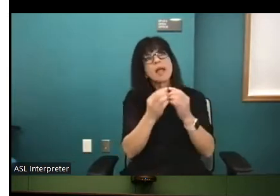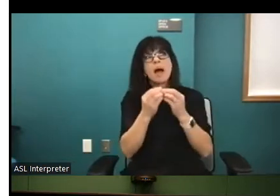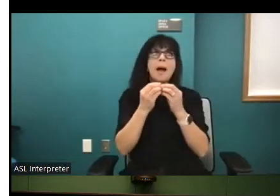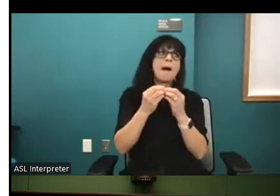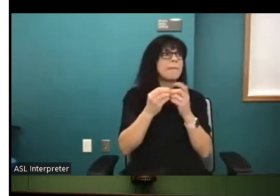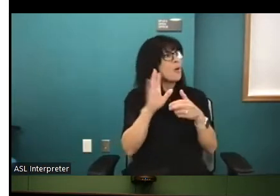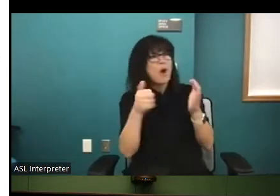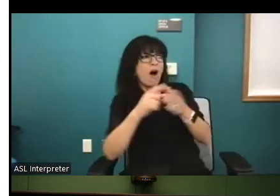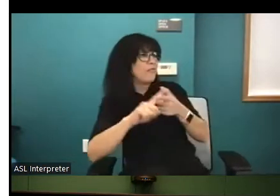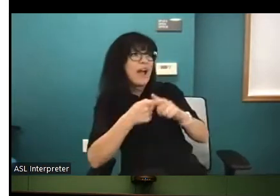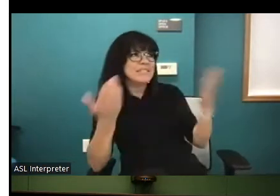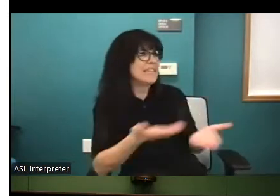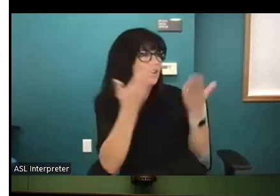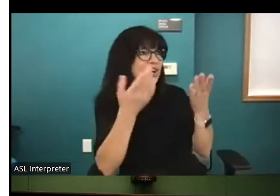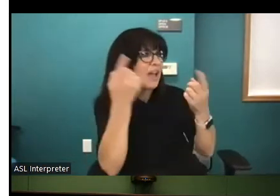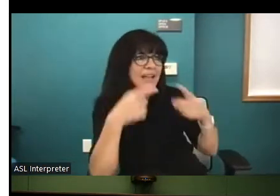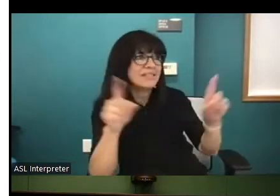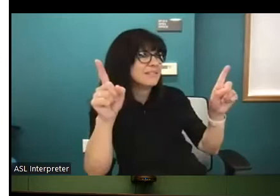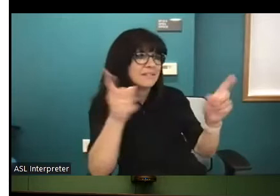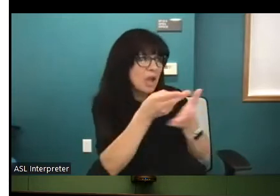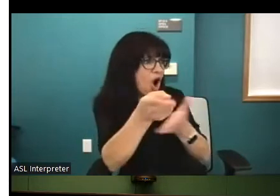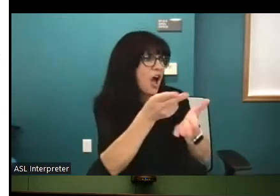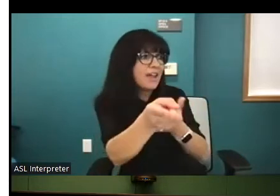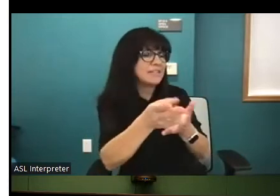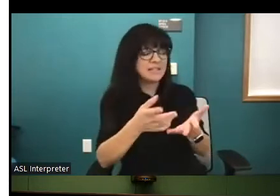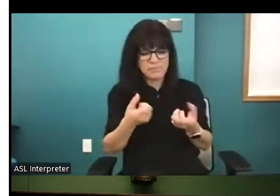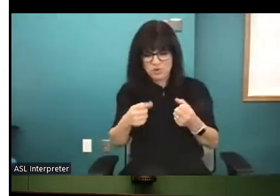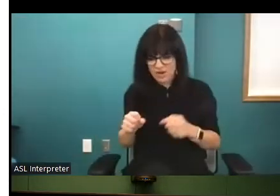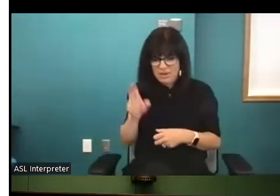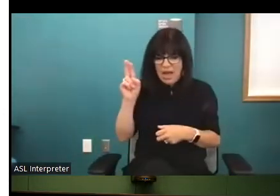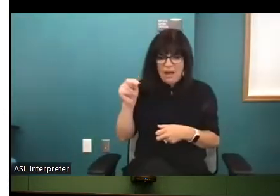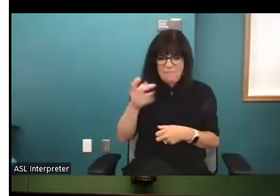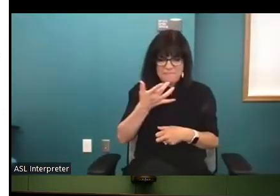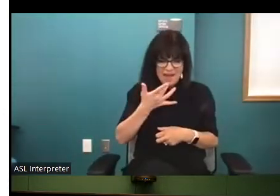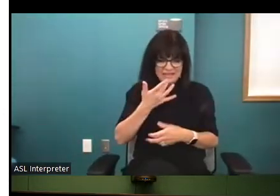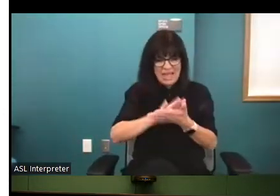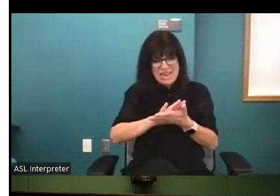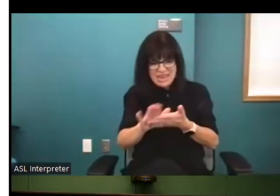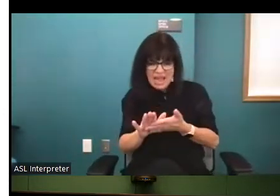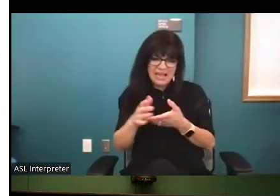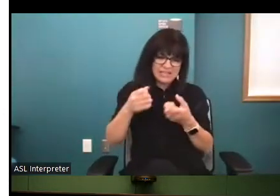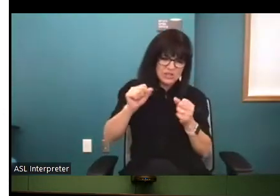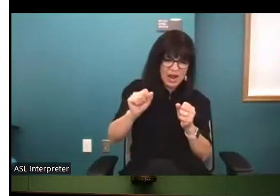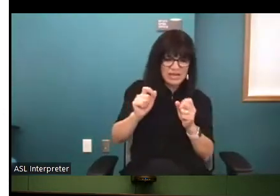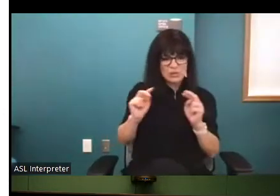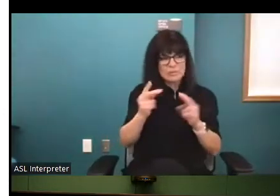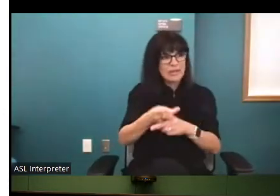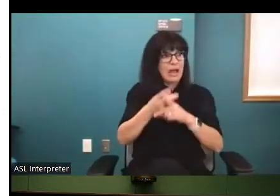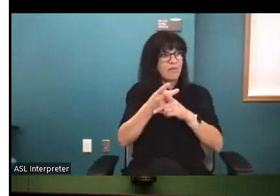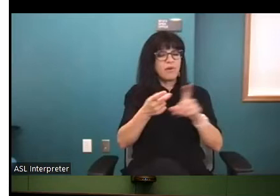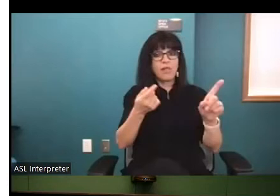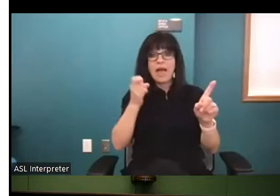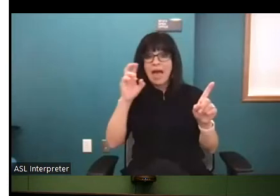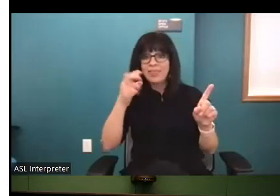We're all friends here. It's I know, okay. I'm sorry, I'm trying to be unbiased and nice. I'll say it, I was